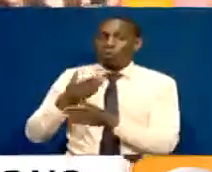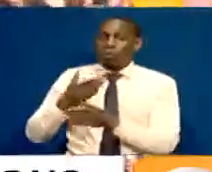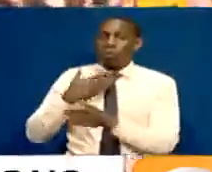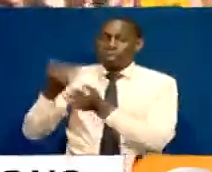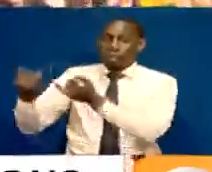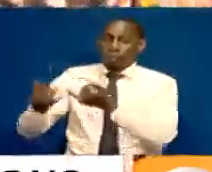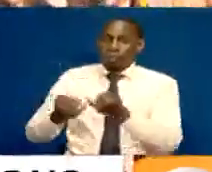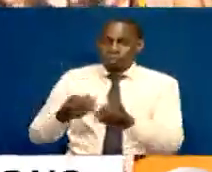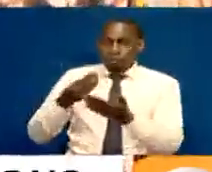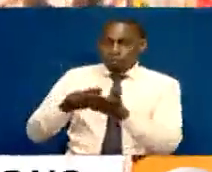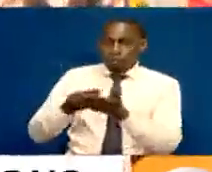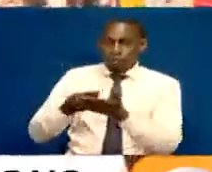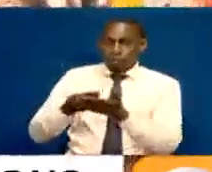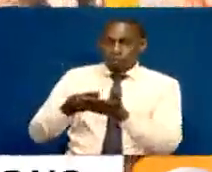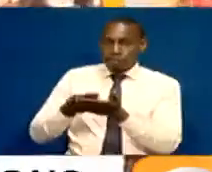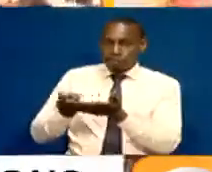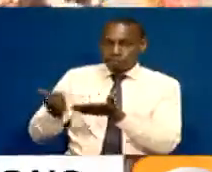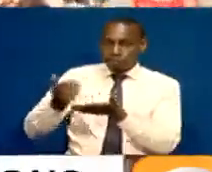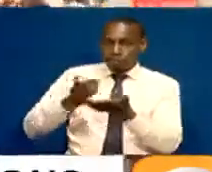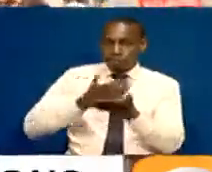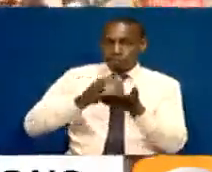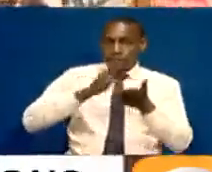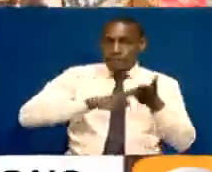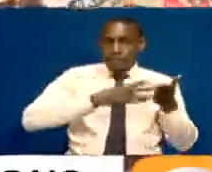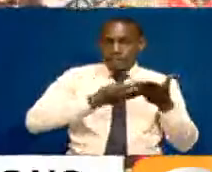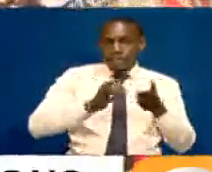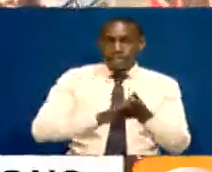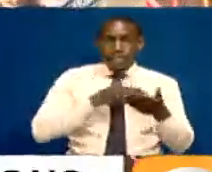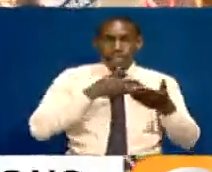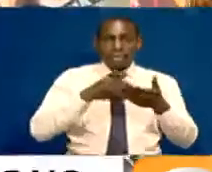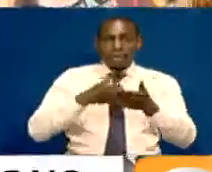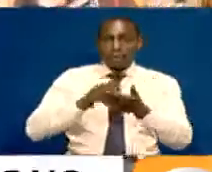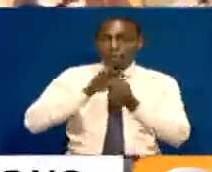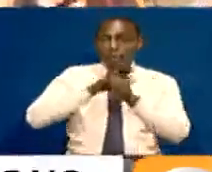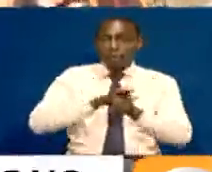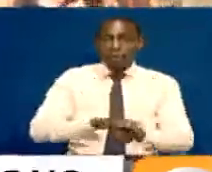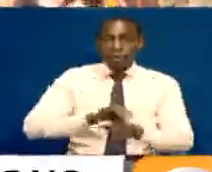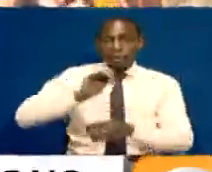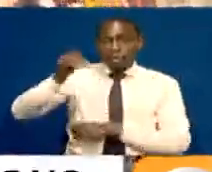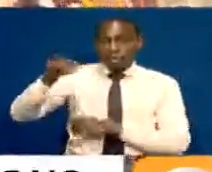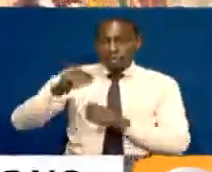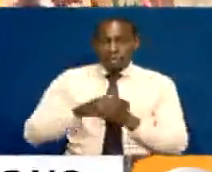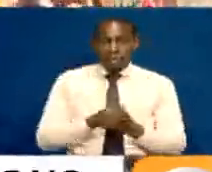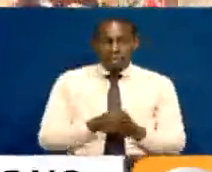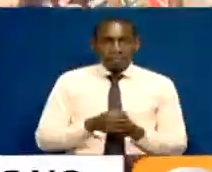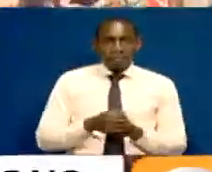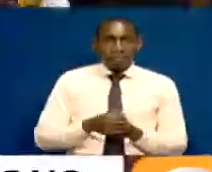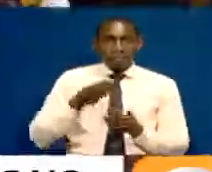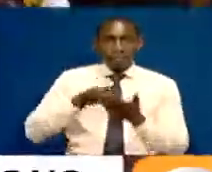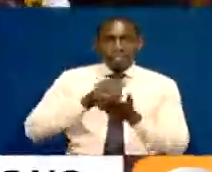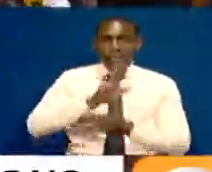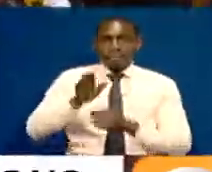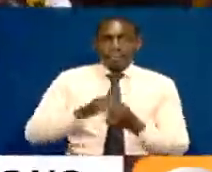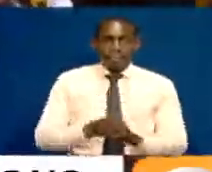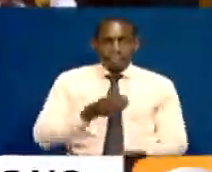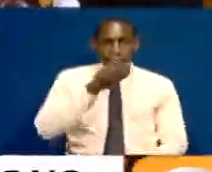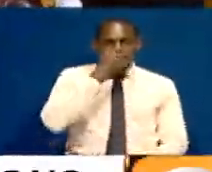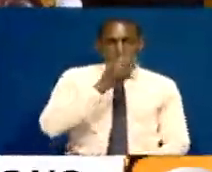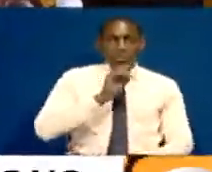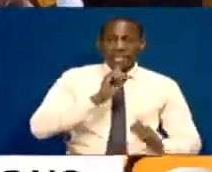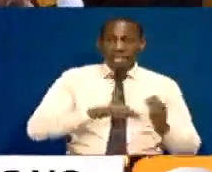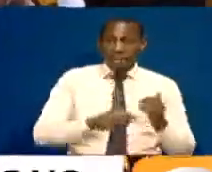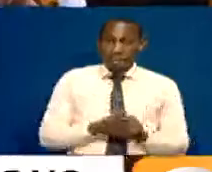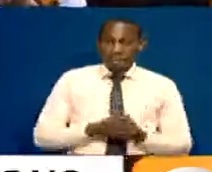a revenue sharing formula that was denying marginalized counties their money. The DP